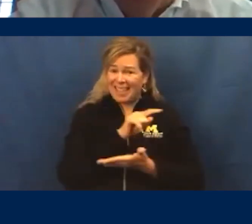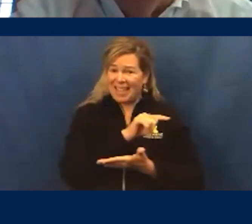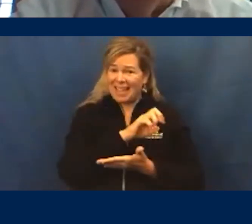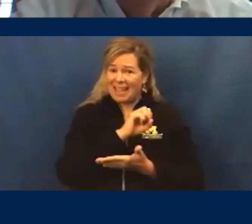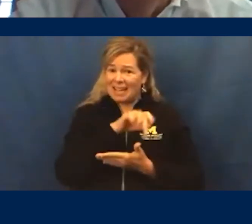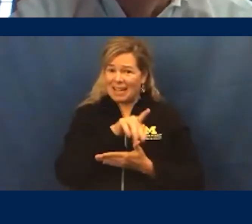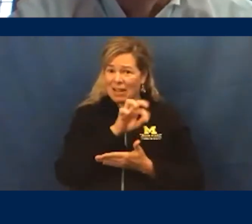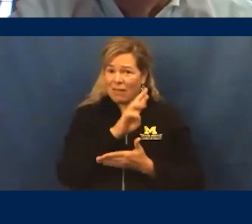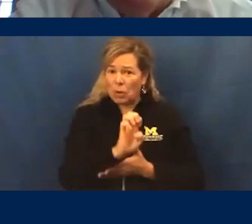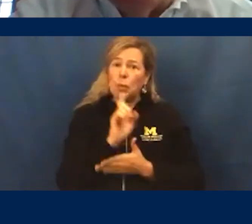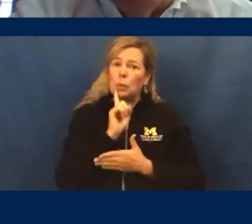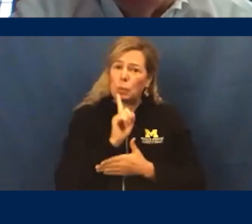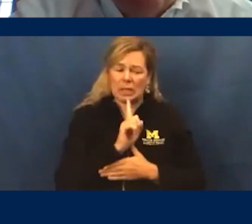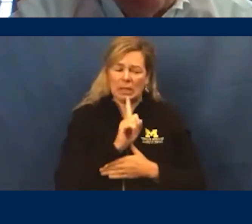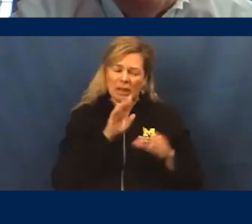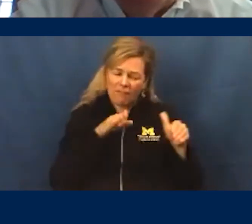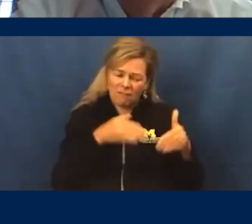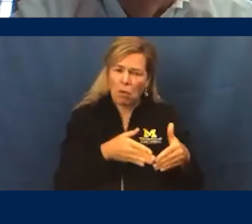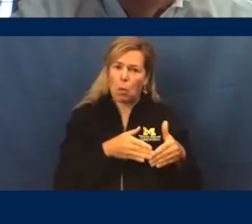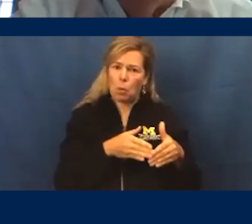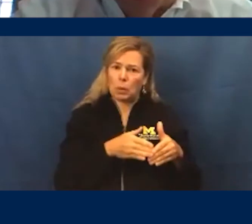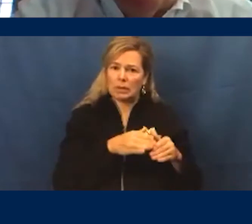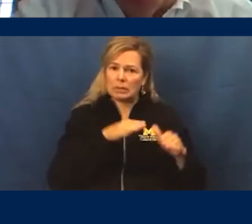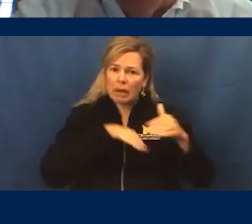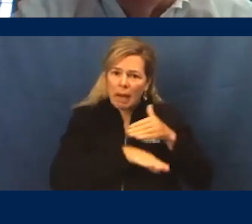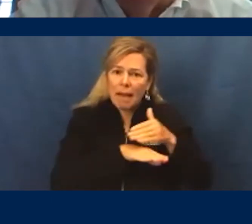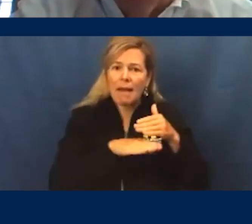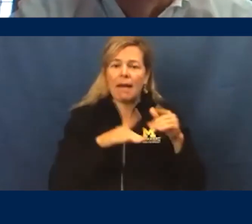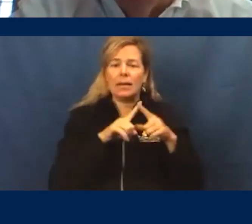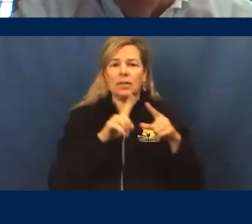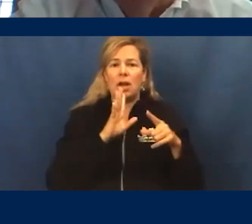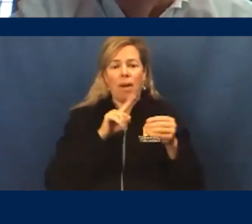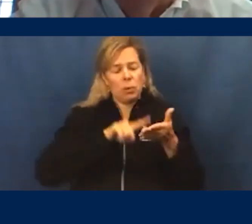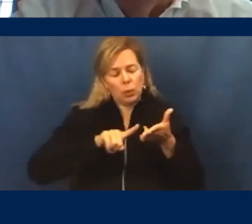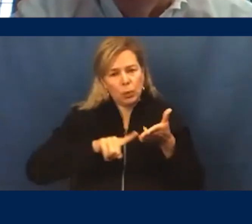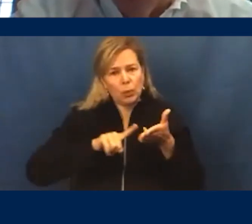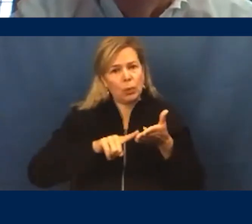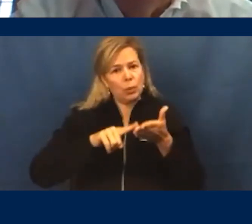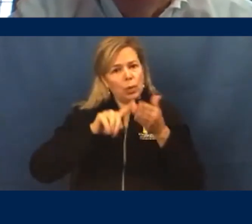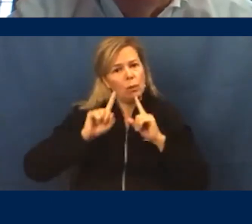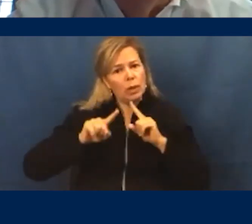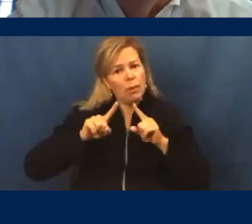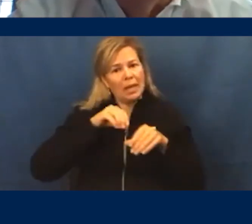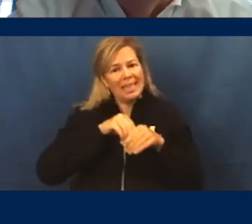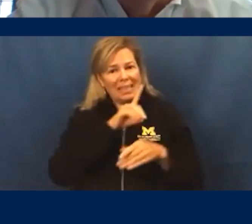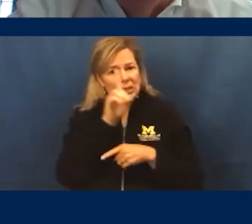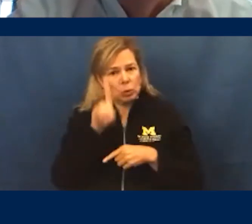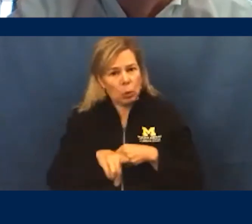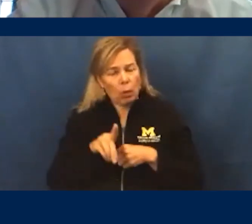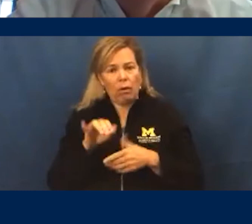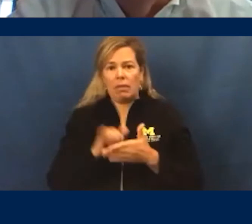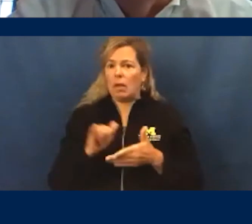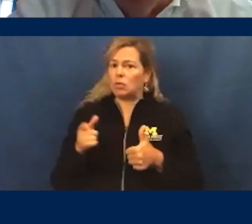on boosting testing access and augmenting data reporting, particularly in Detroit, as you mentioned, David, which was the first work